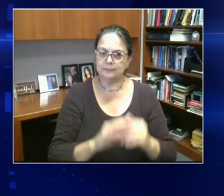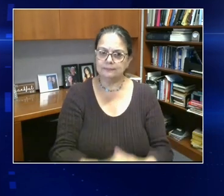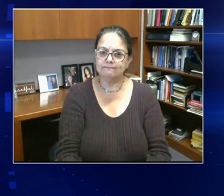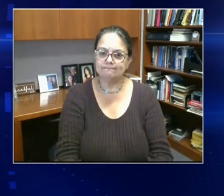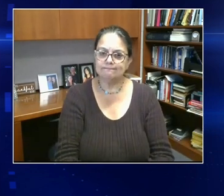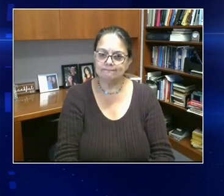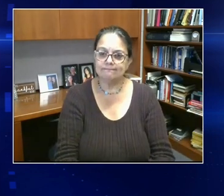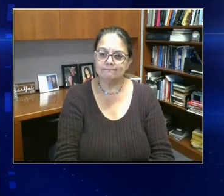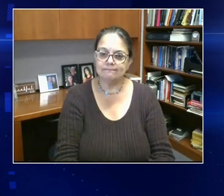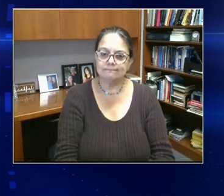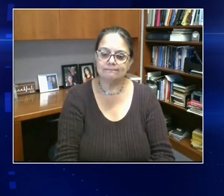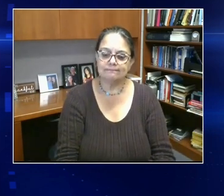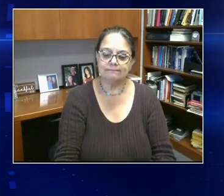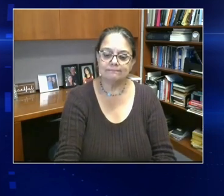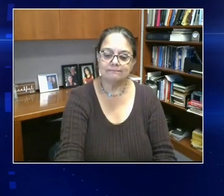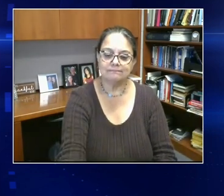eradicating it entirely.